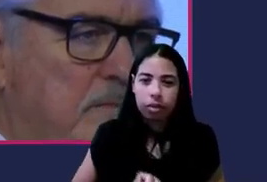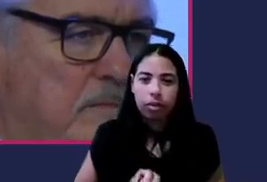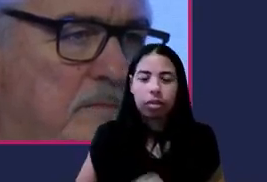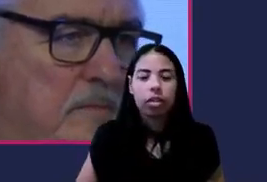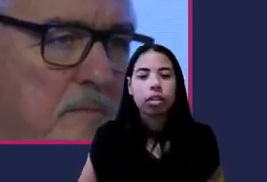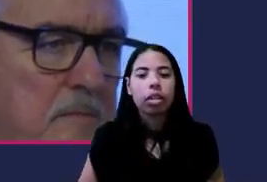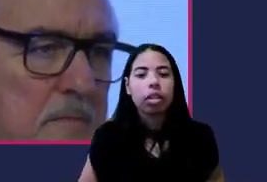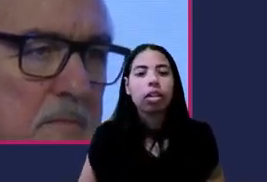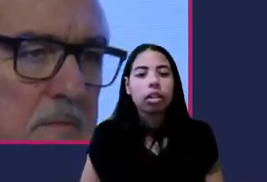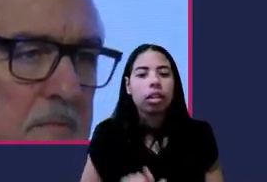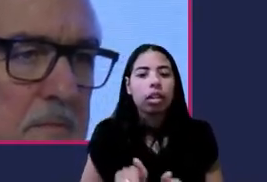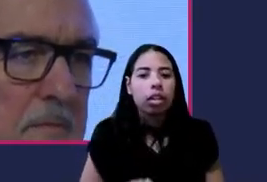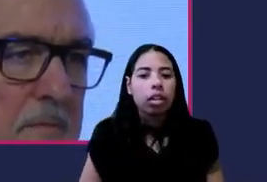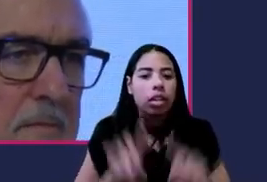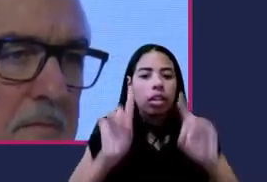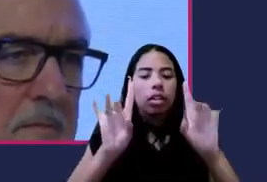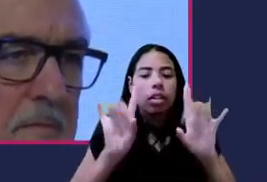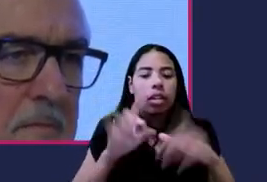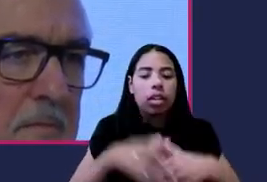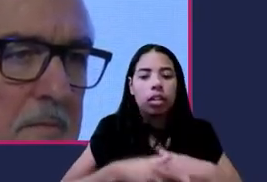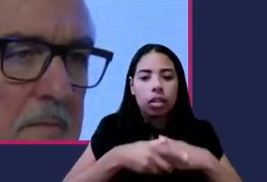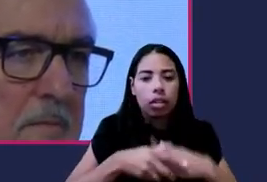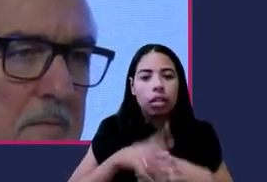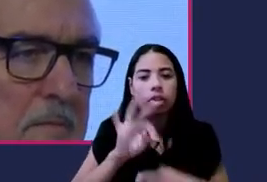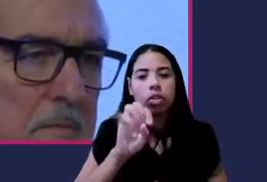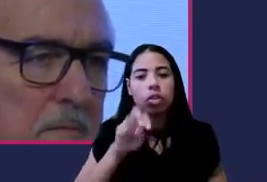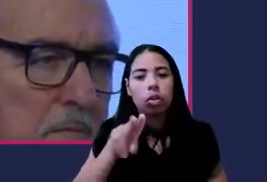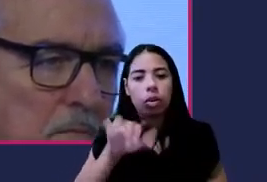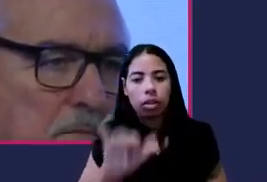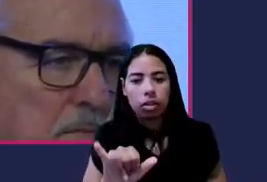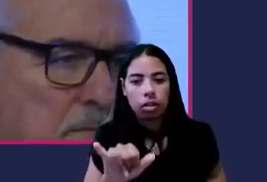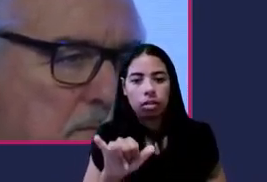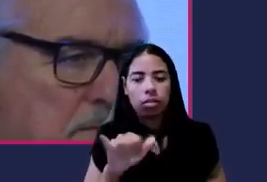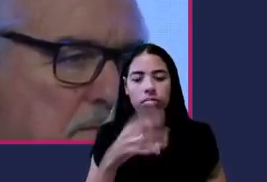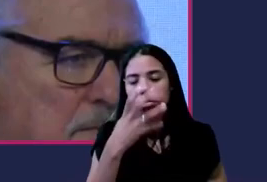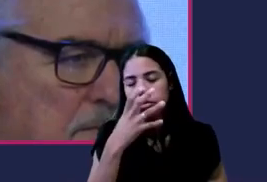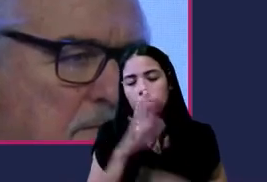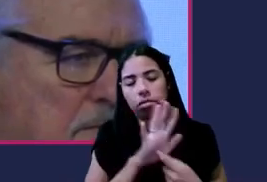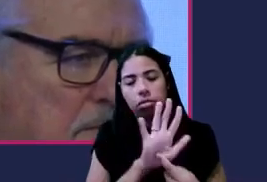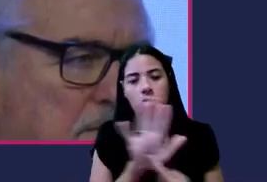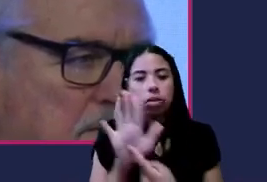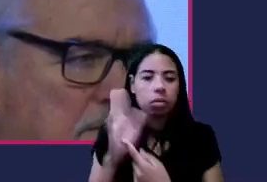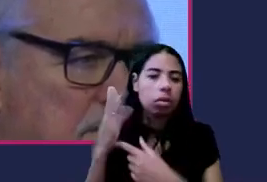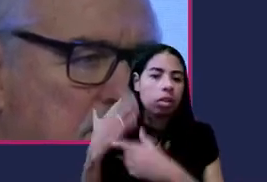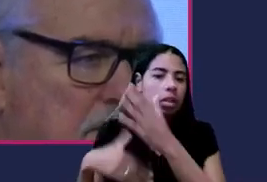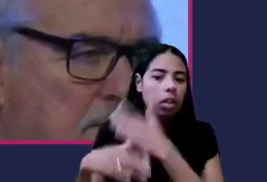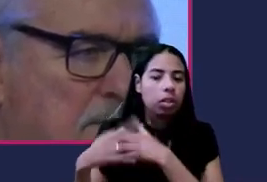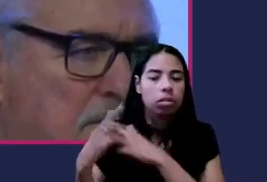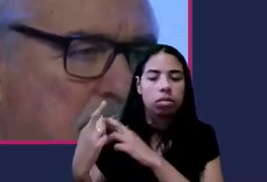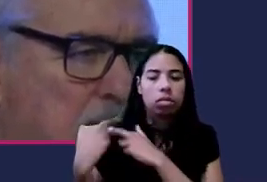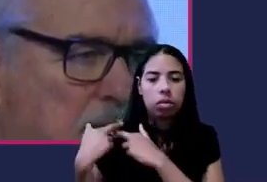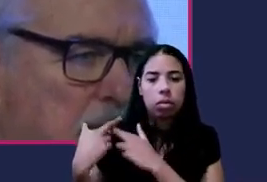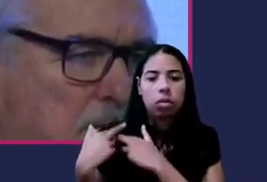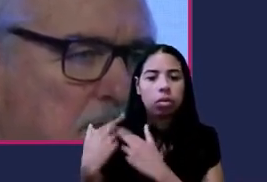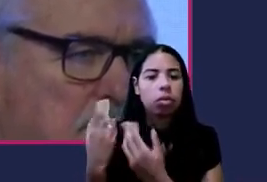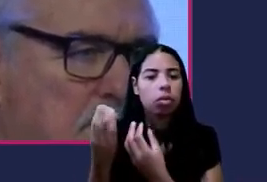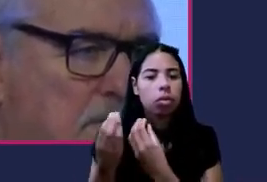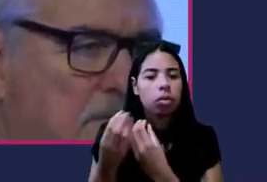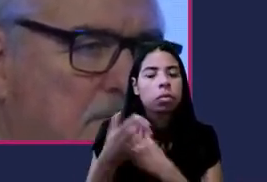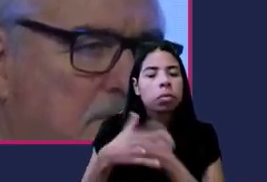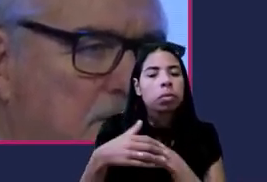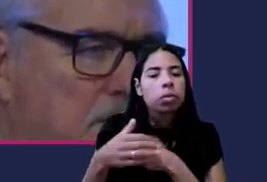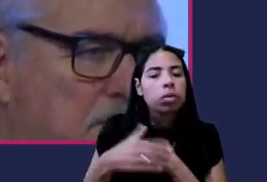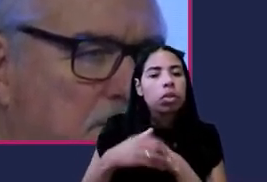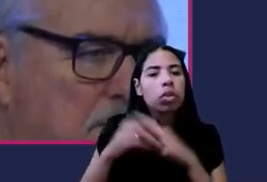would like to extend my compliments to the authorities here, and especially to Tony, who has introduced me